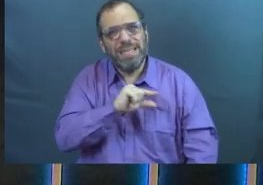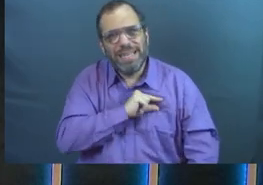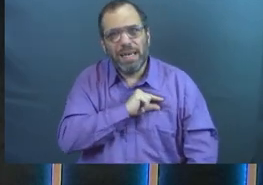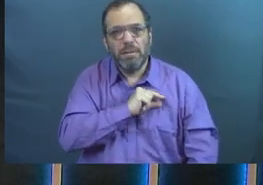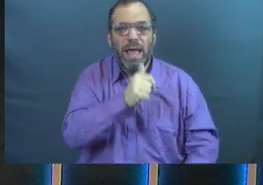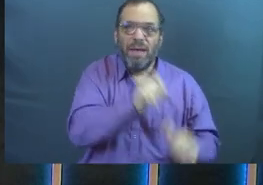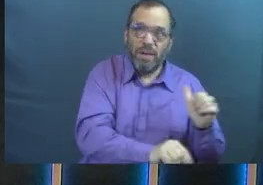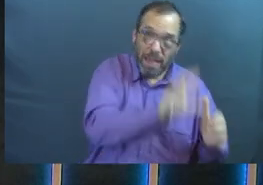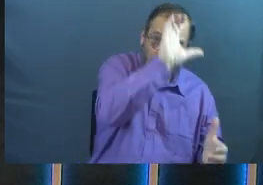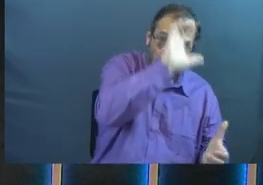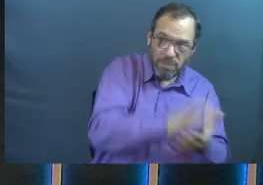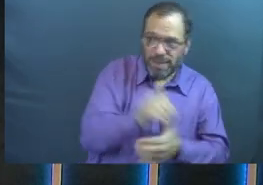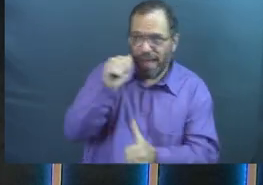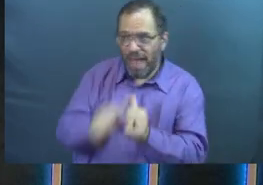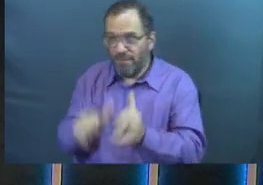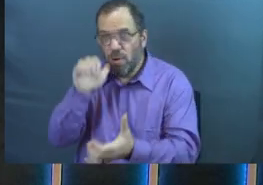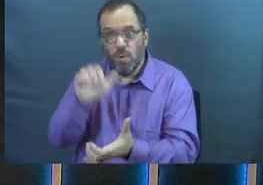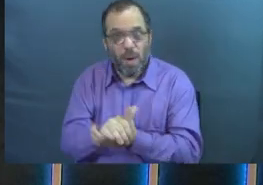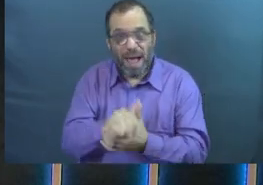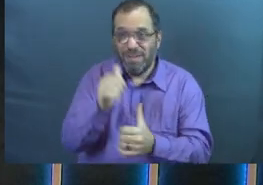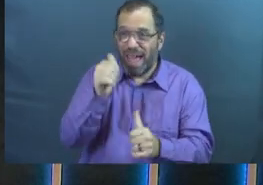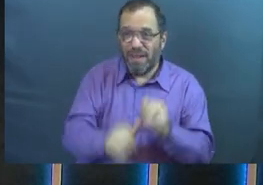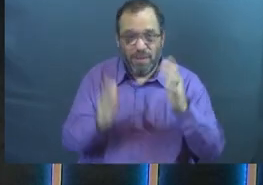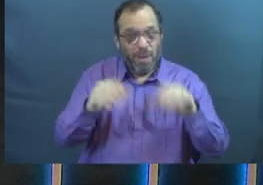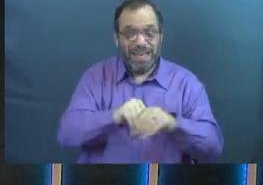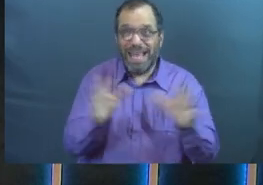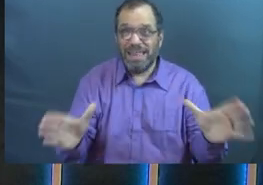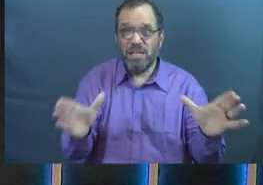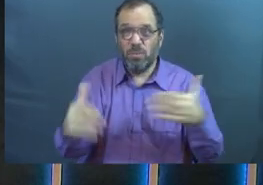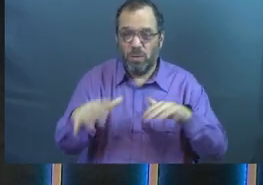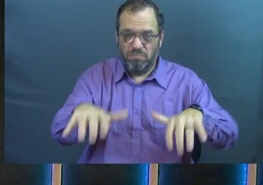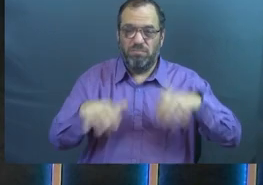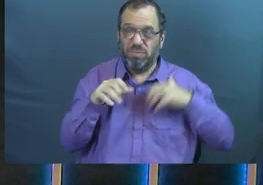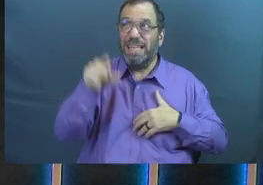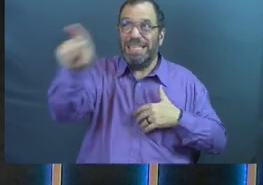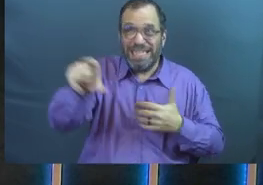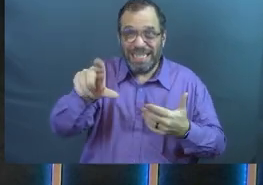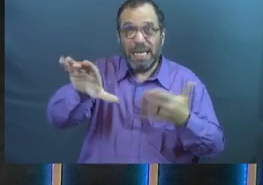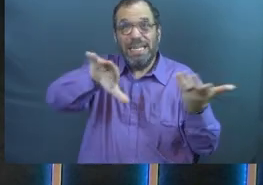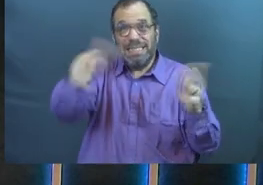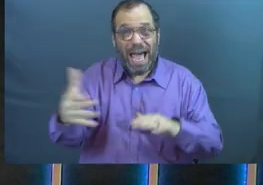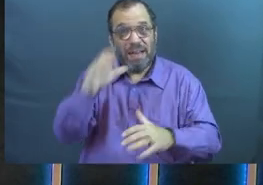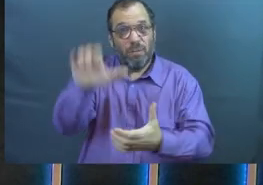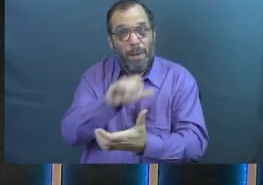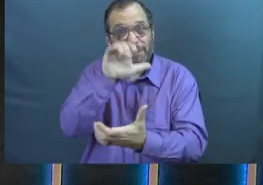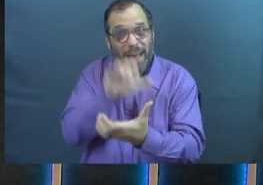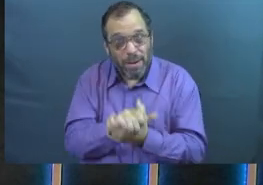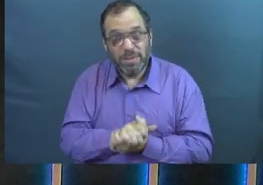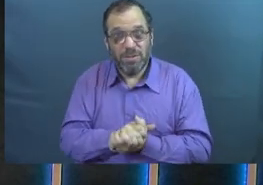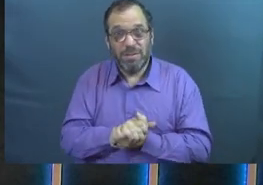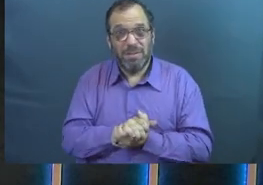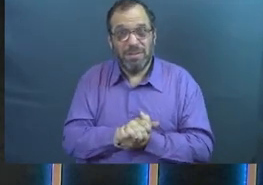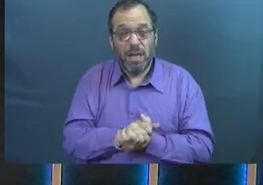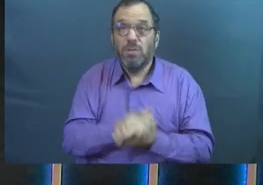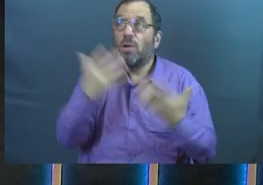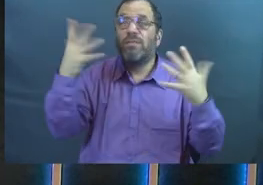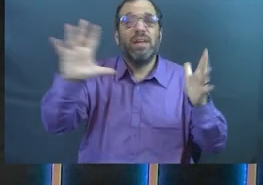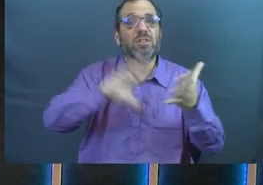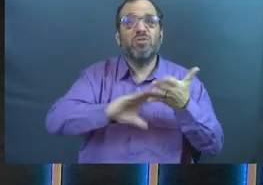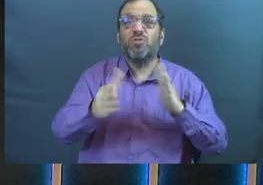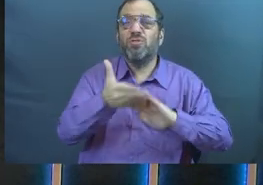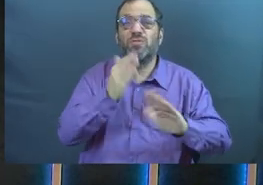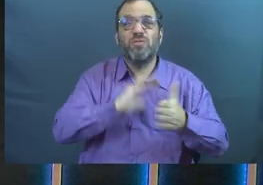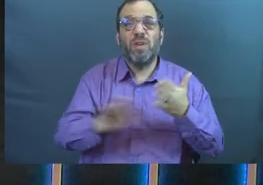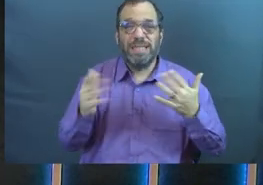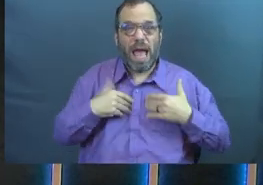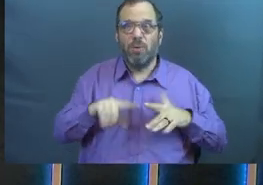Every husband, every wife, every person in this room, he died for marriages. Yeah. And so you're forgiven and you